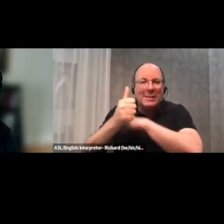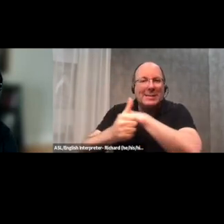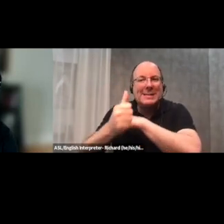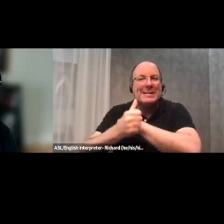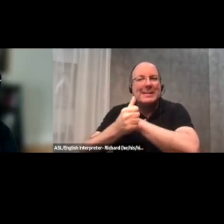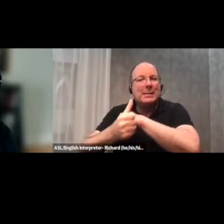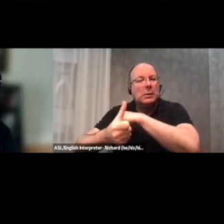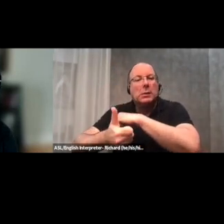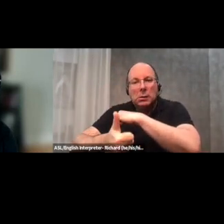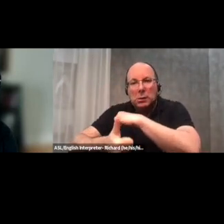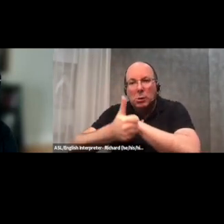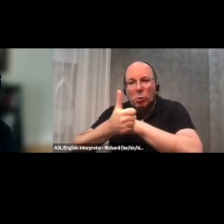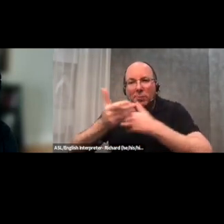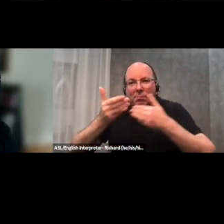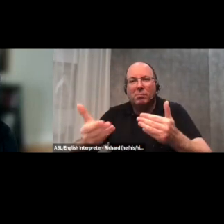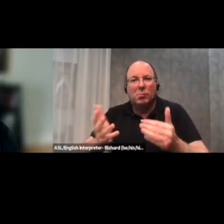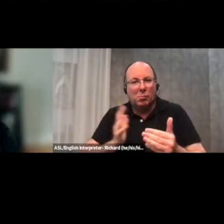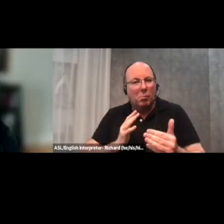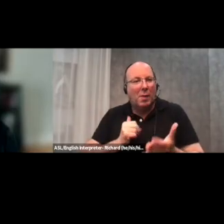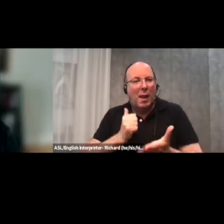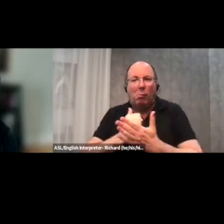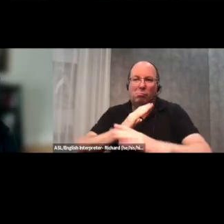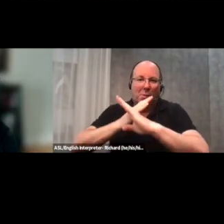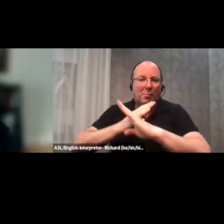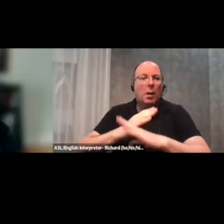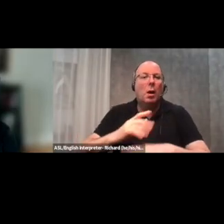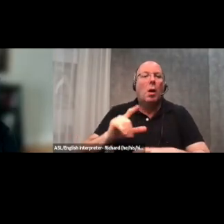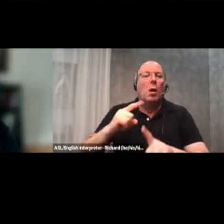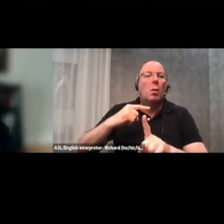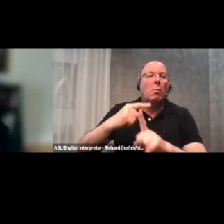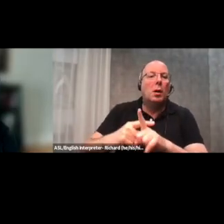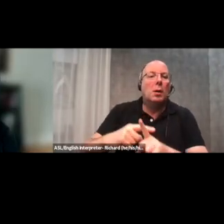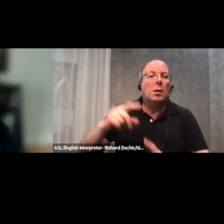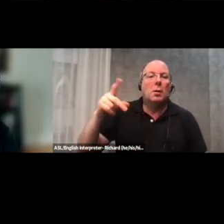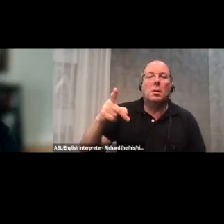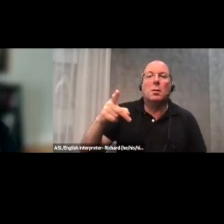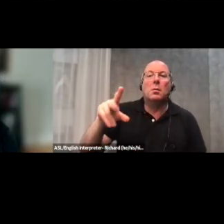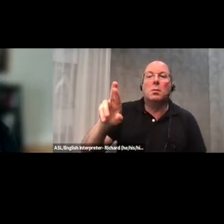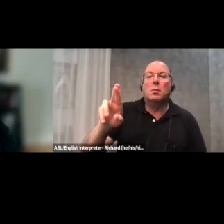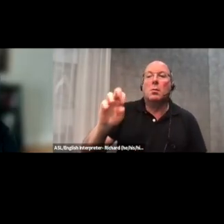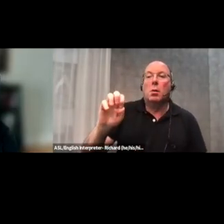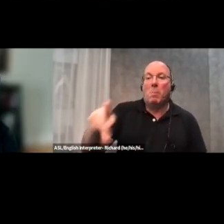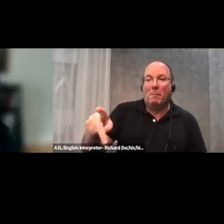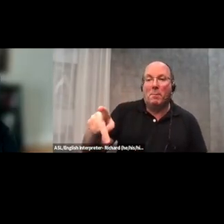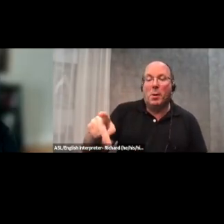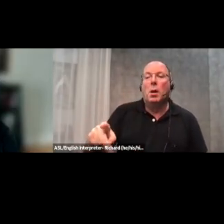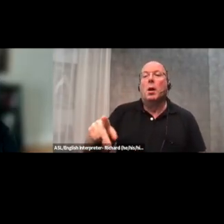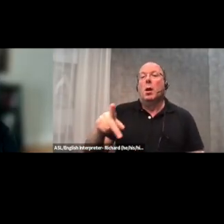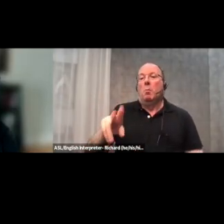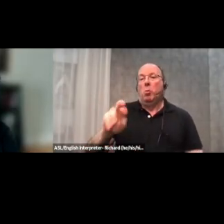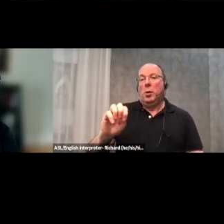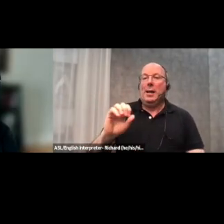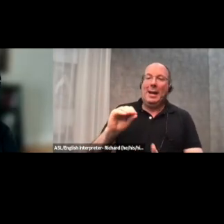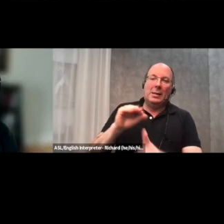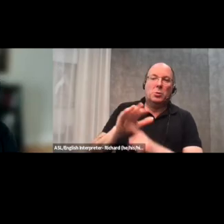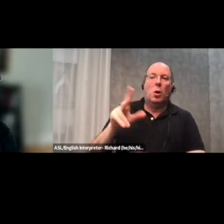We also have PrEP and PEP. For those who don't know, PrEP stands for pre-exposure prophylaxis, and